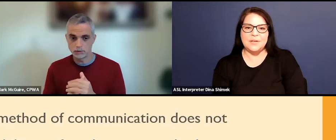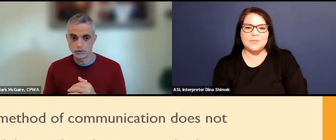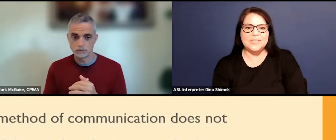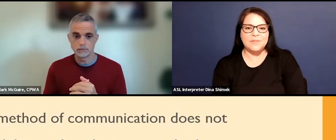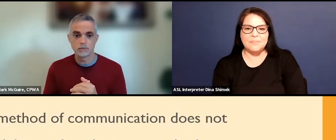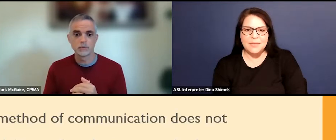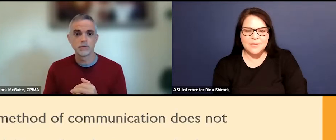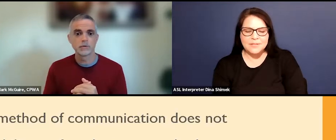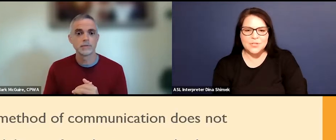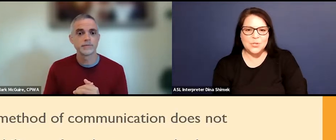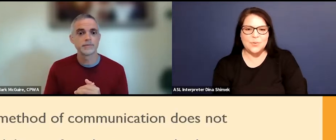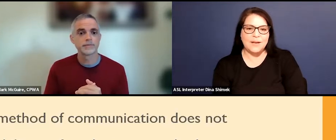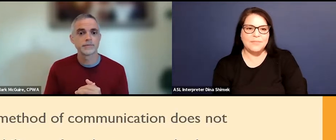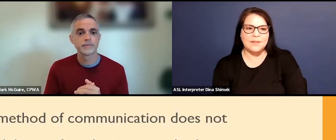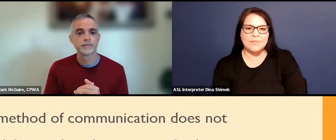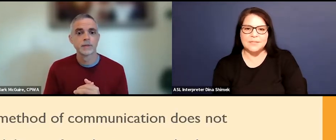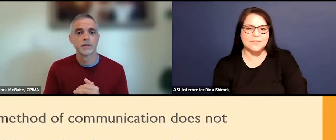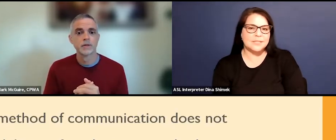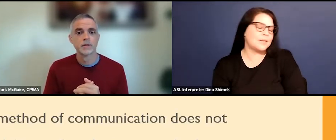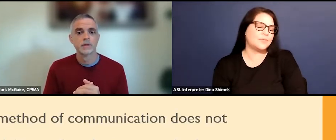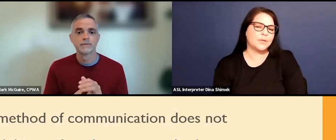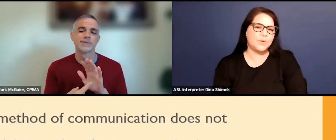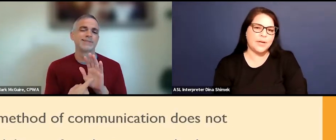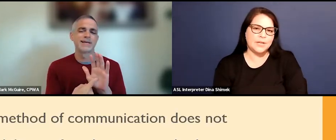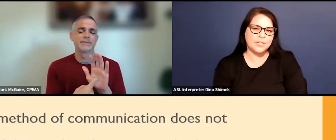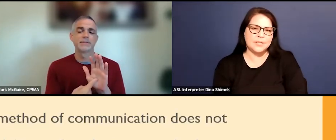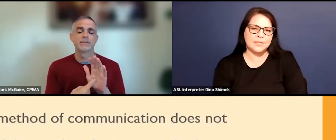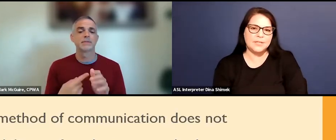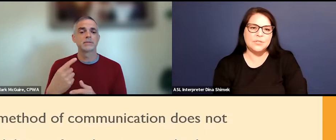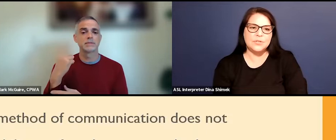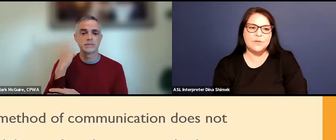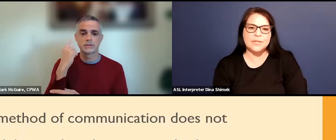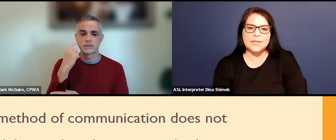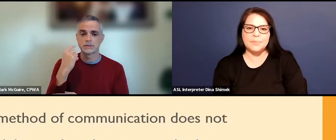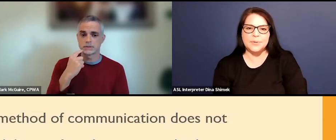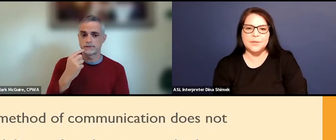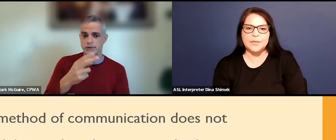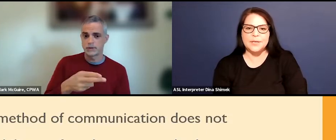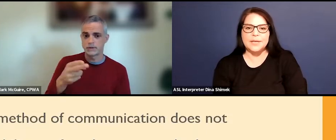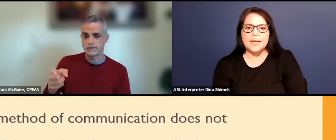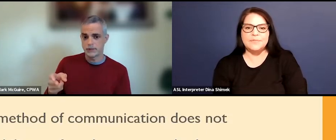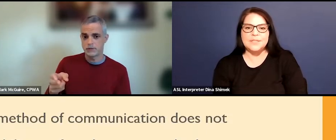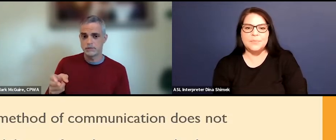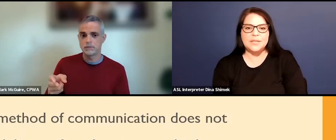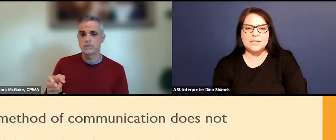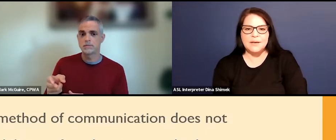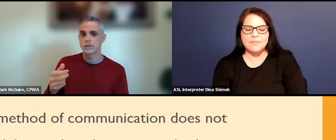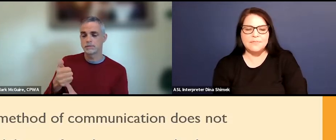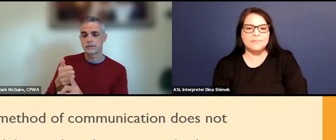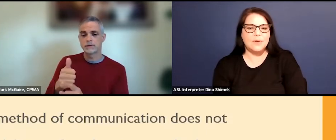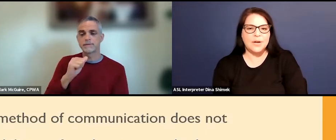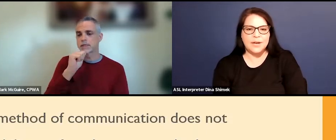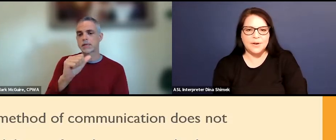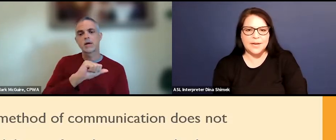They might use different methods to have that effective, successful communication. So for example, if someone is